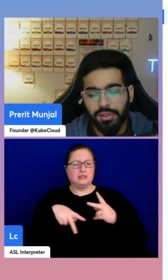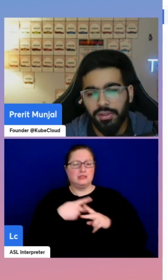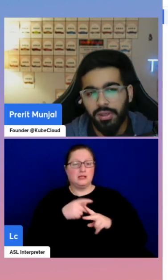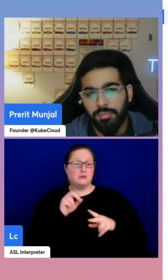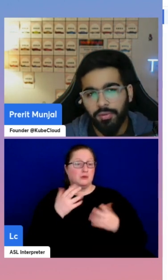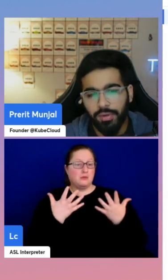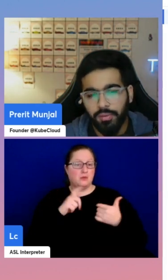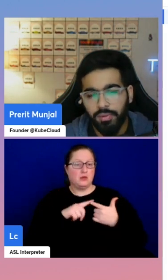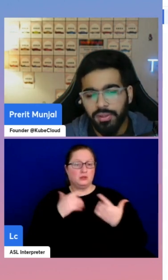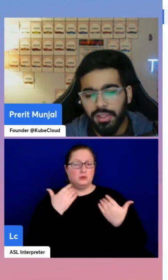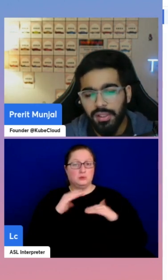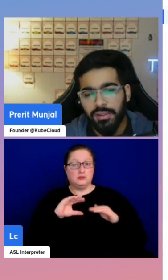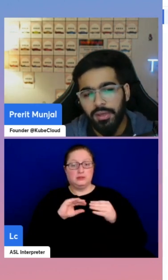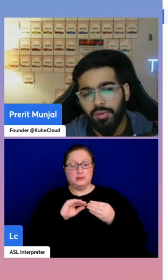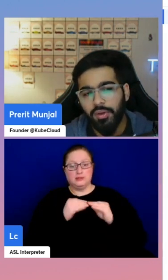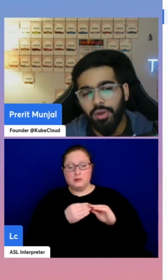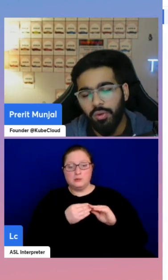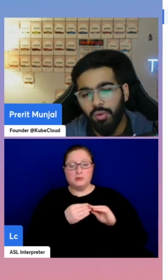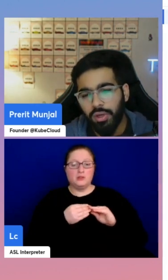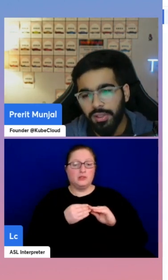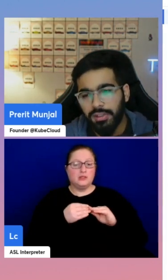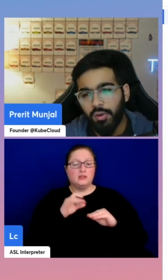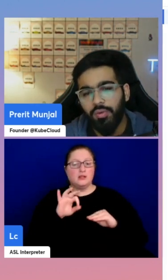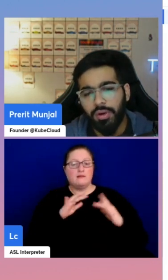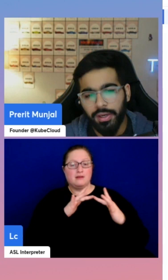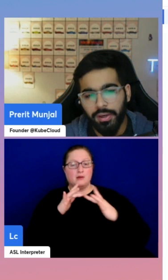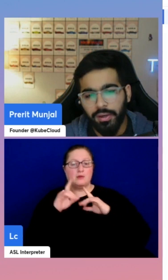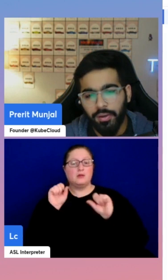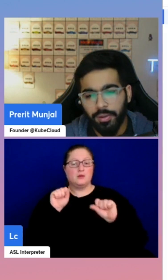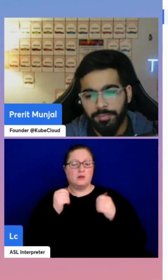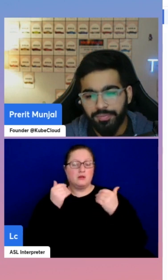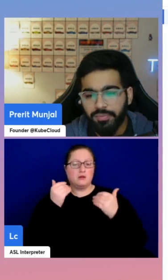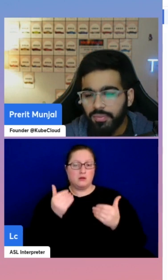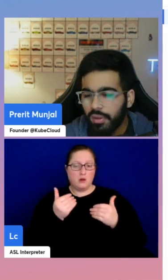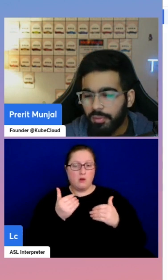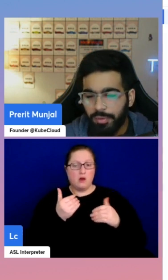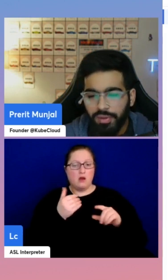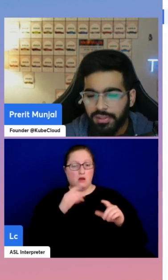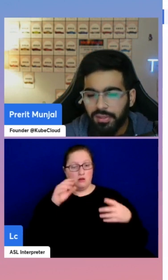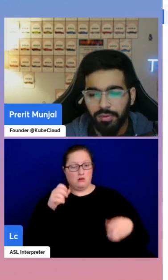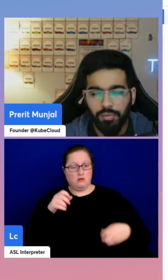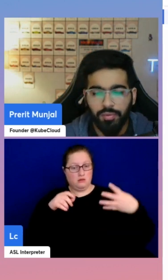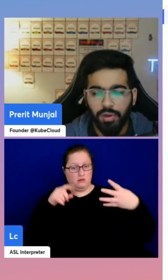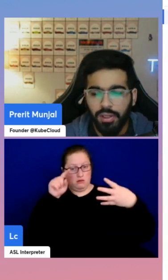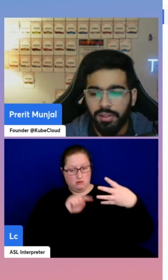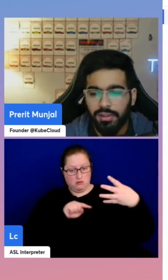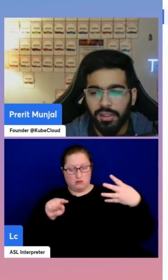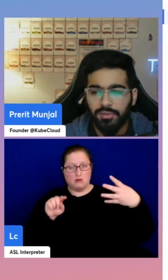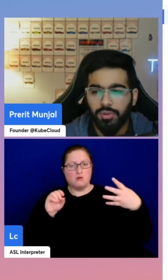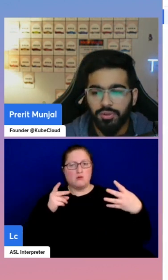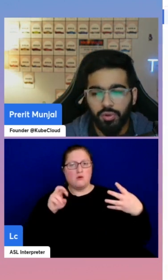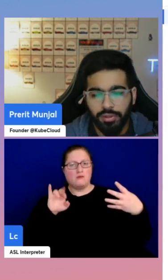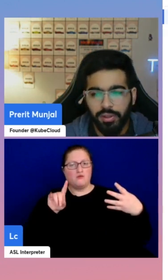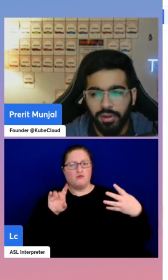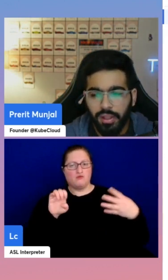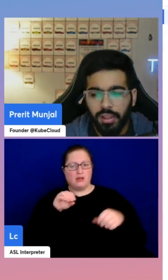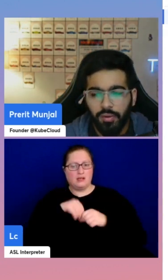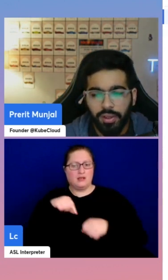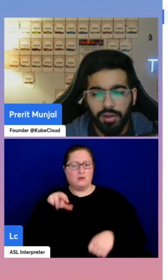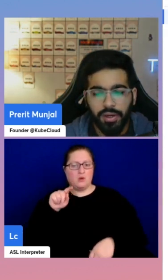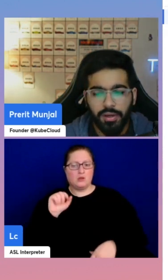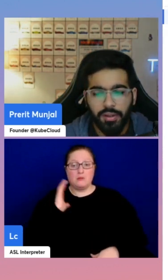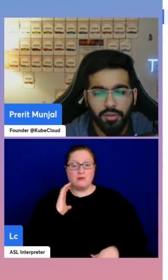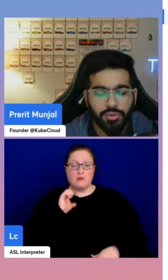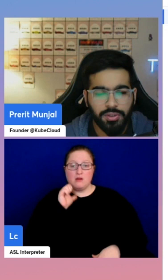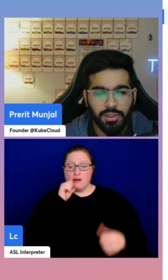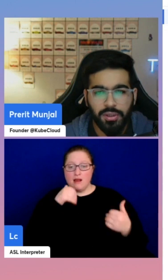want to restrict the number of networks, then you can go into quotas and override it. Okay, Previously when we were working, this was not there.